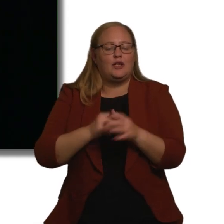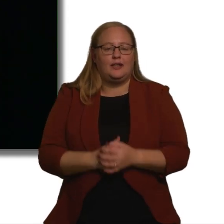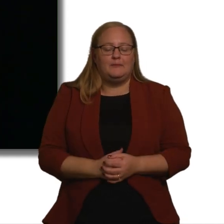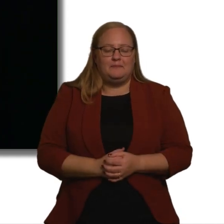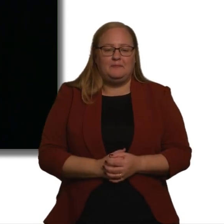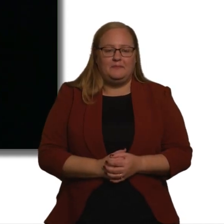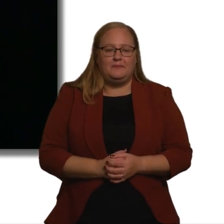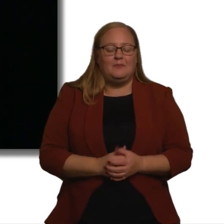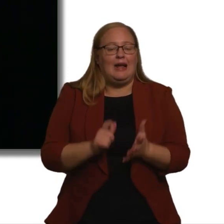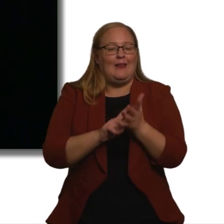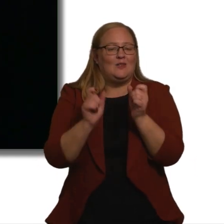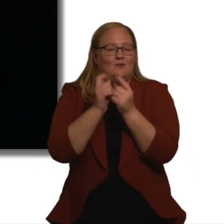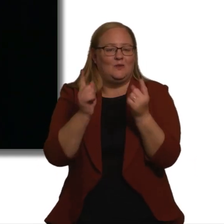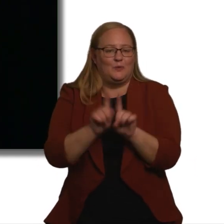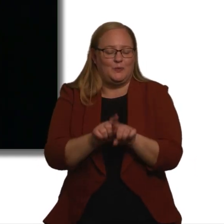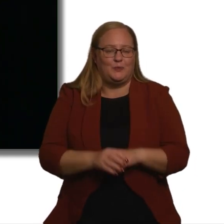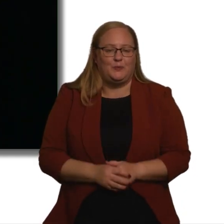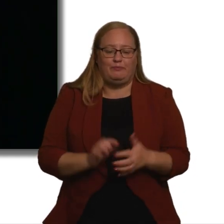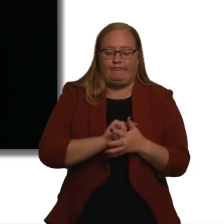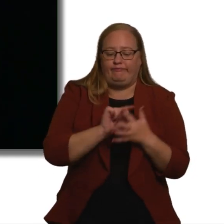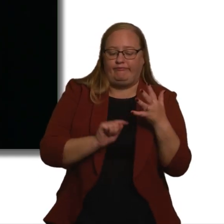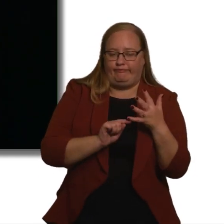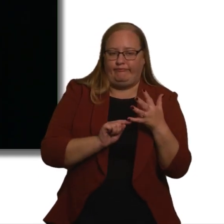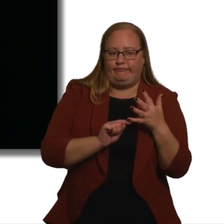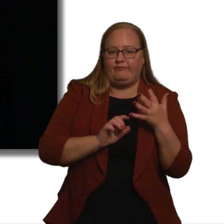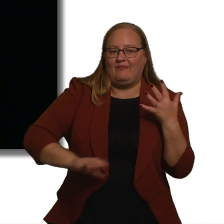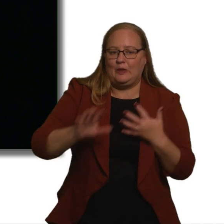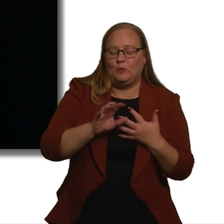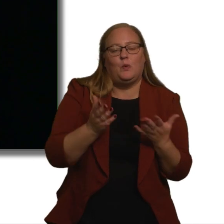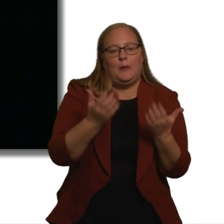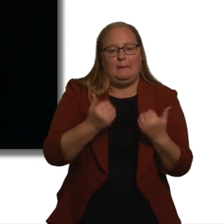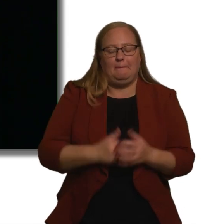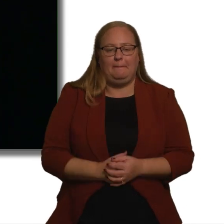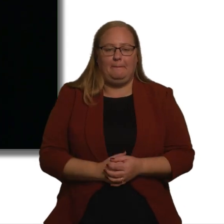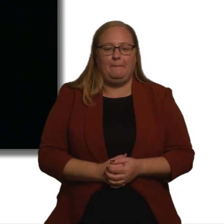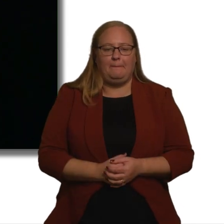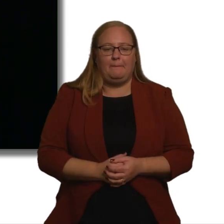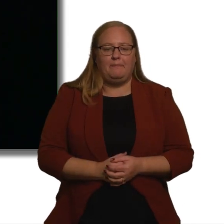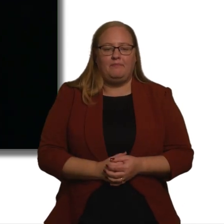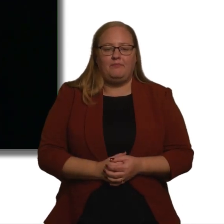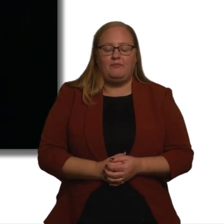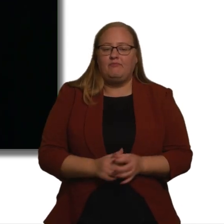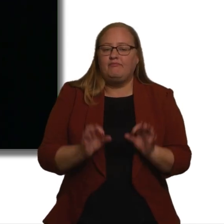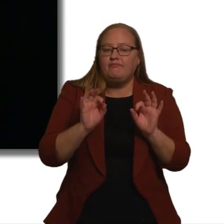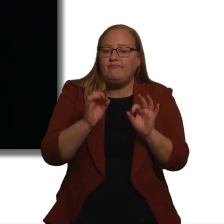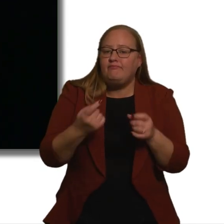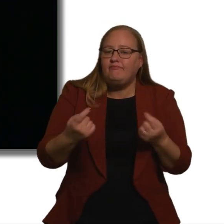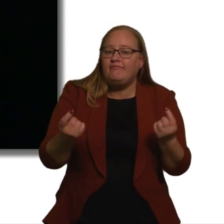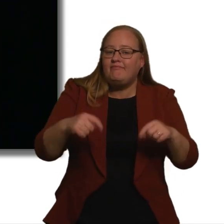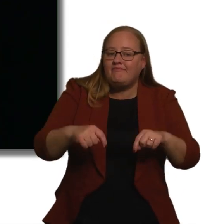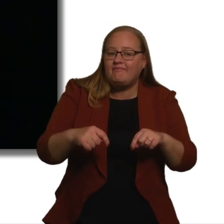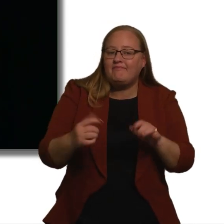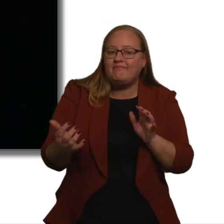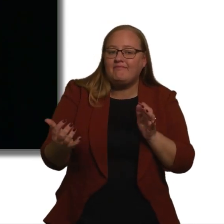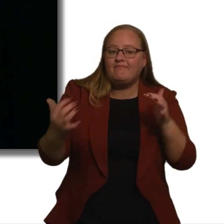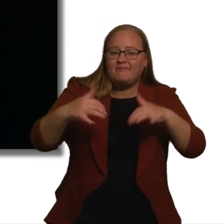and Lichfield. So welcome along, everybody. And it's great to have you joining us, and please